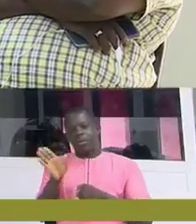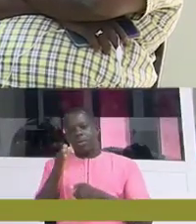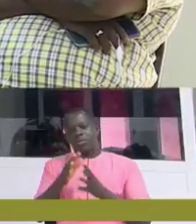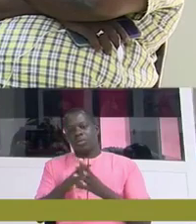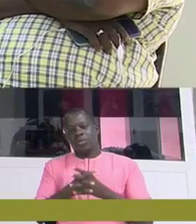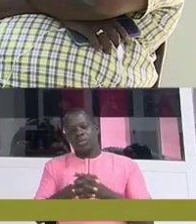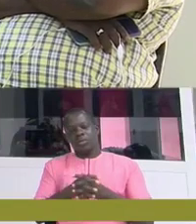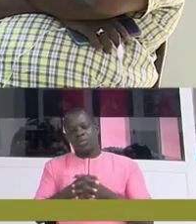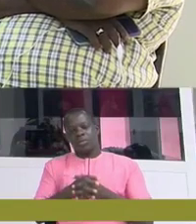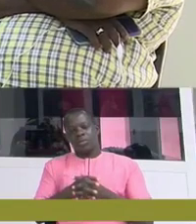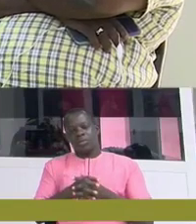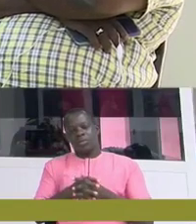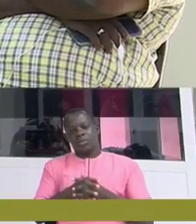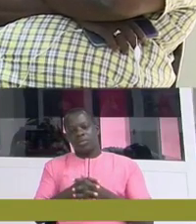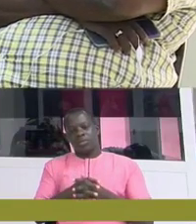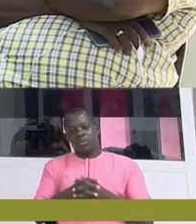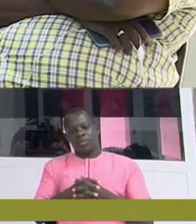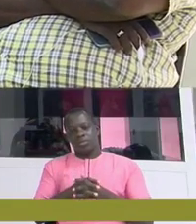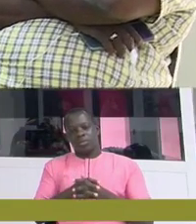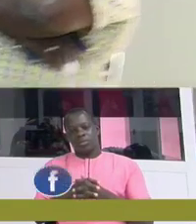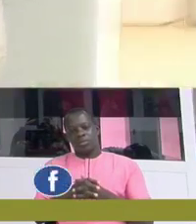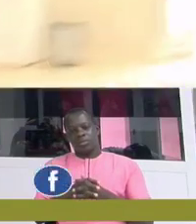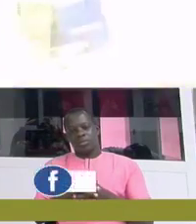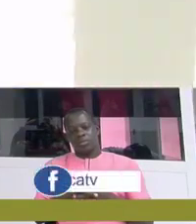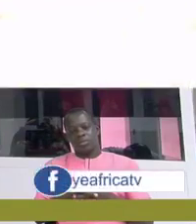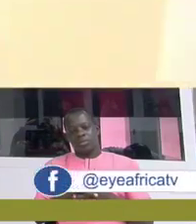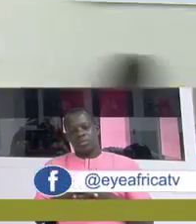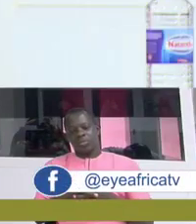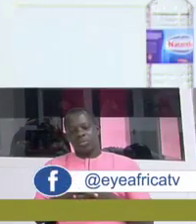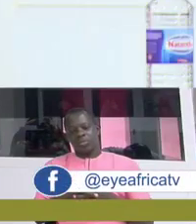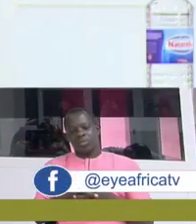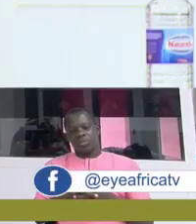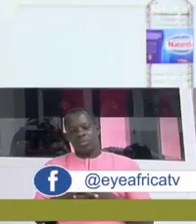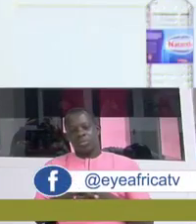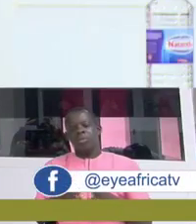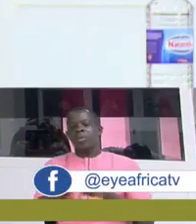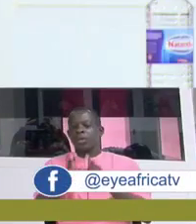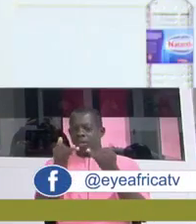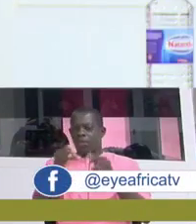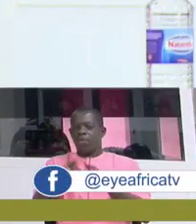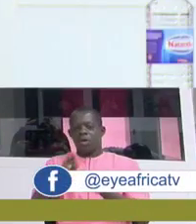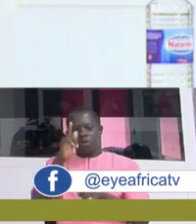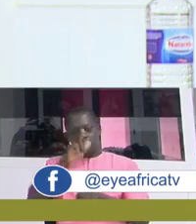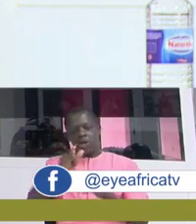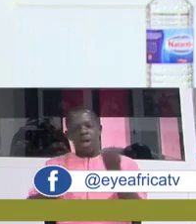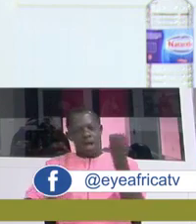me. Sorry? Hired me. Yes, man indeed. Hired